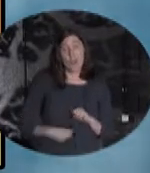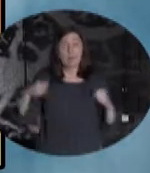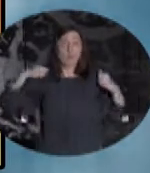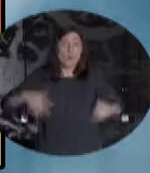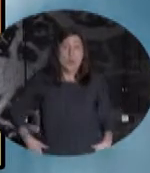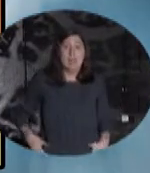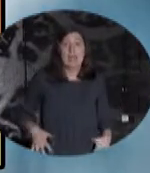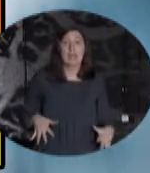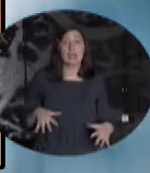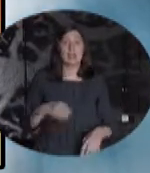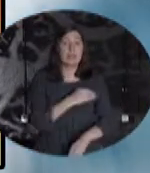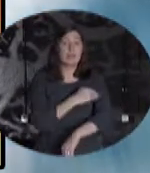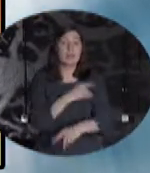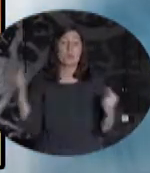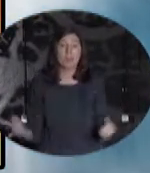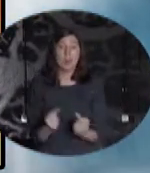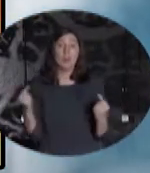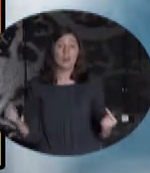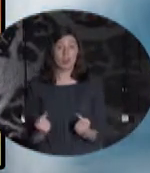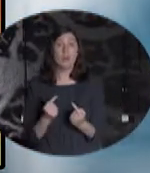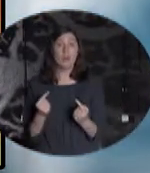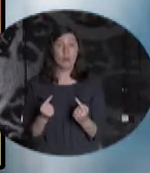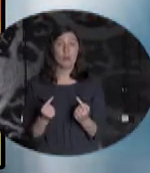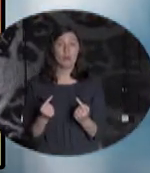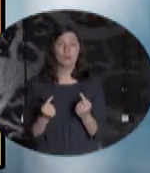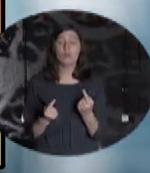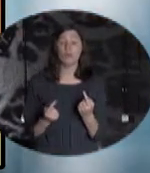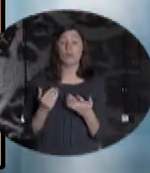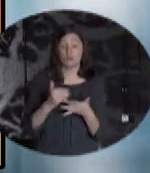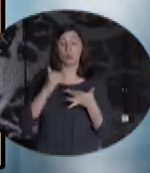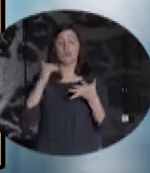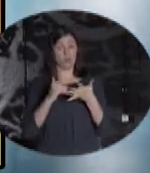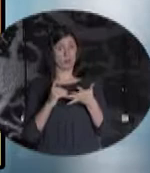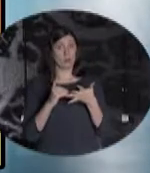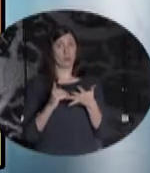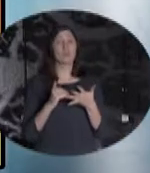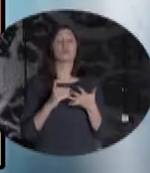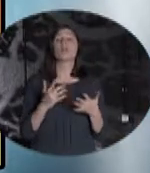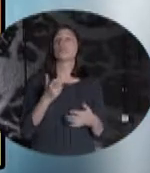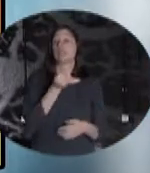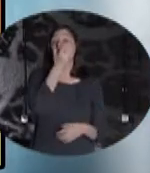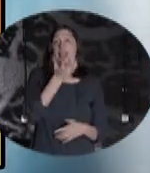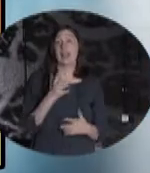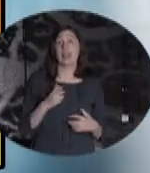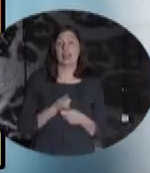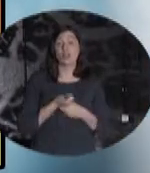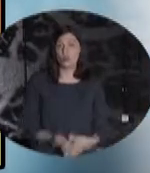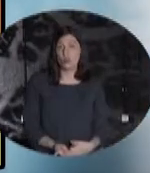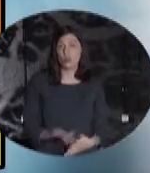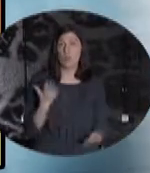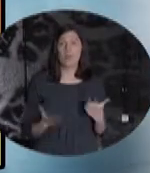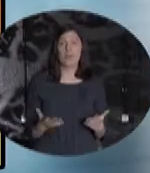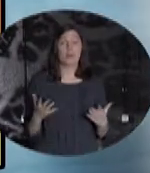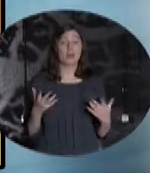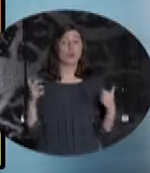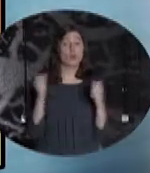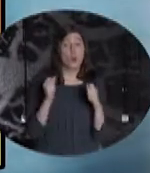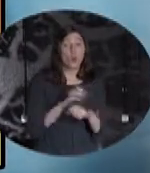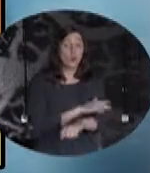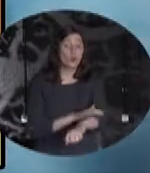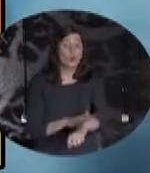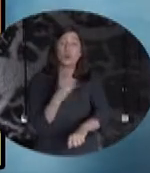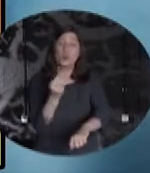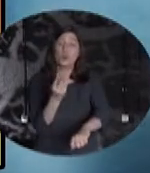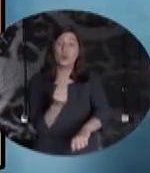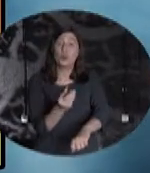have spasms and muscle pain. A level more severe than that is heat exhaustion, where you may have cold, clammy skin, you may have